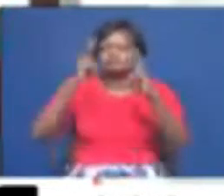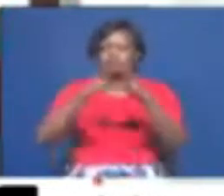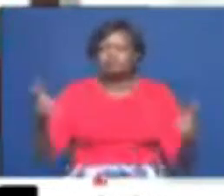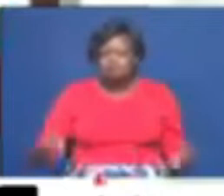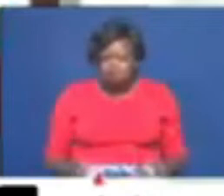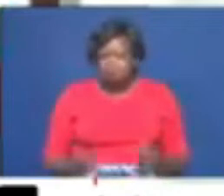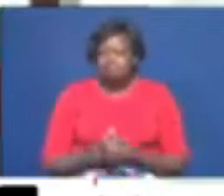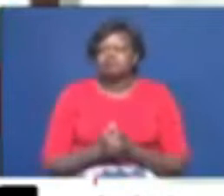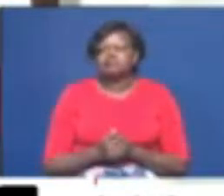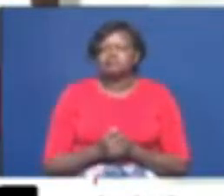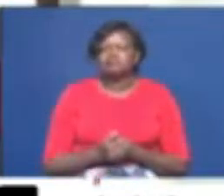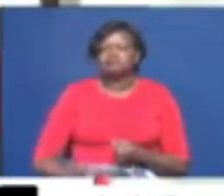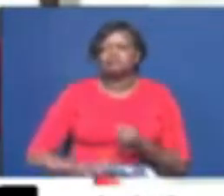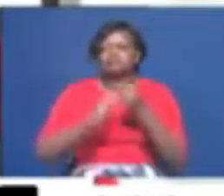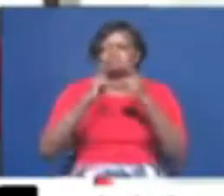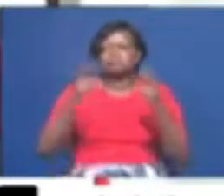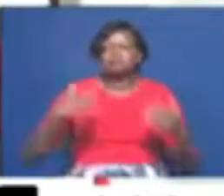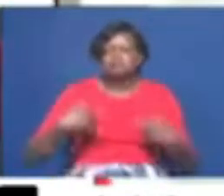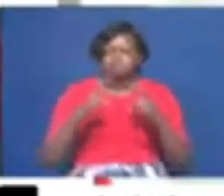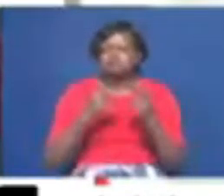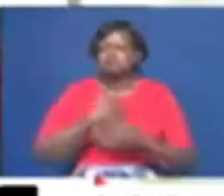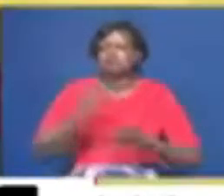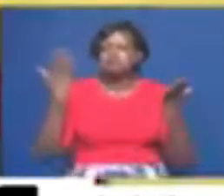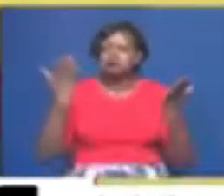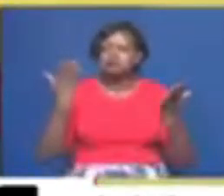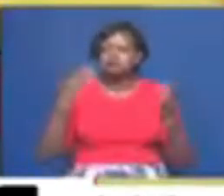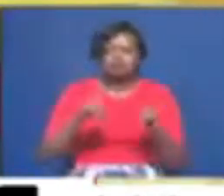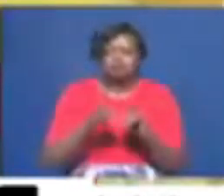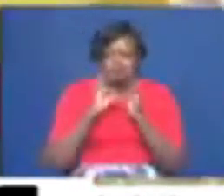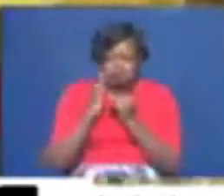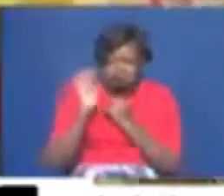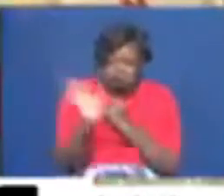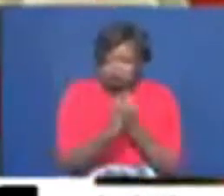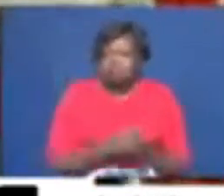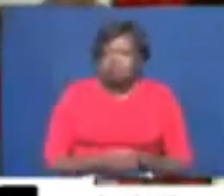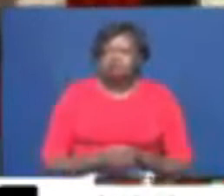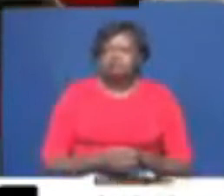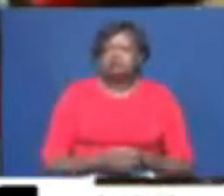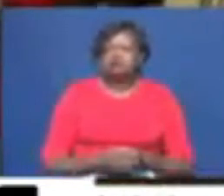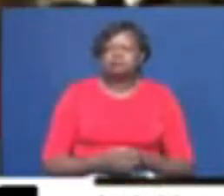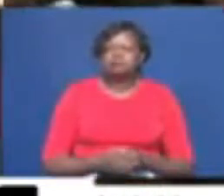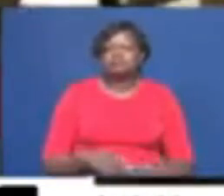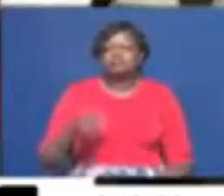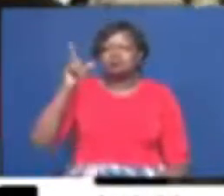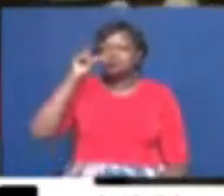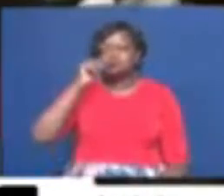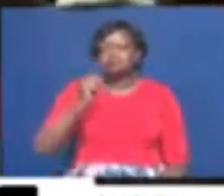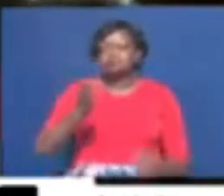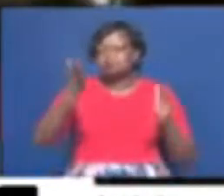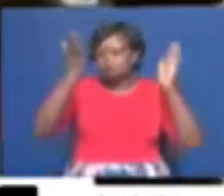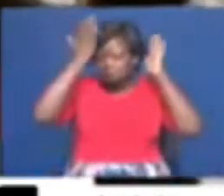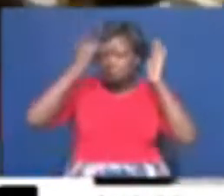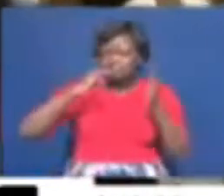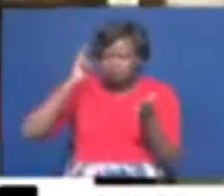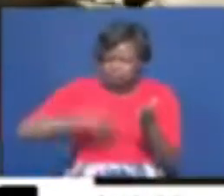amani, na kuwa mwana amani popote ulipo, hata katika familia. The Archdiocese of Mombasa Archbishop lauded